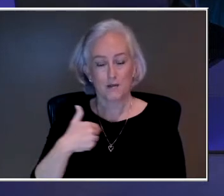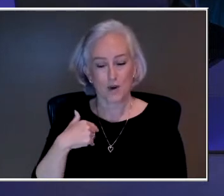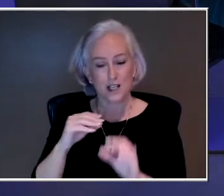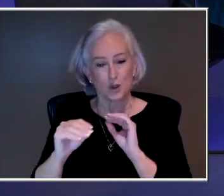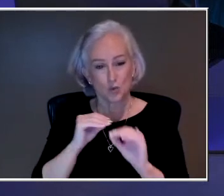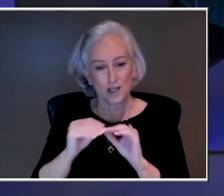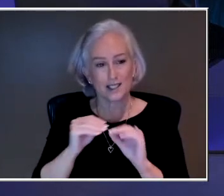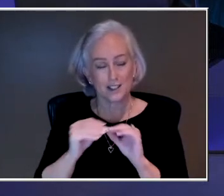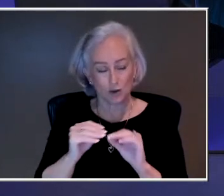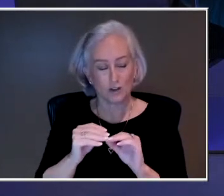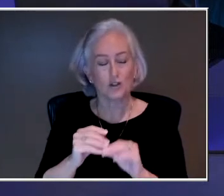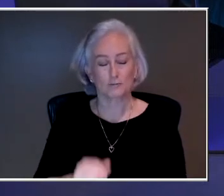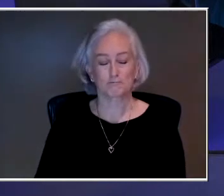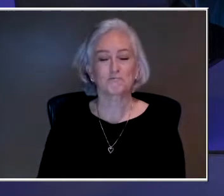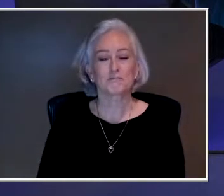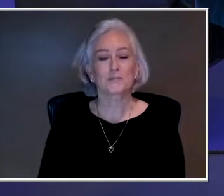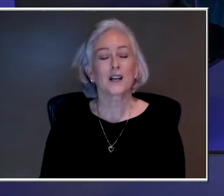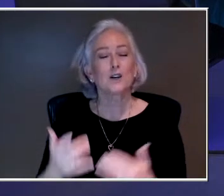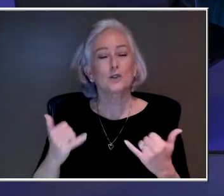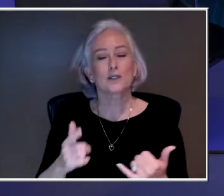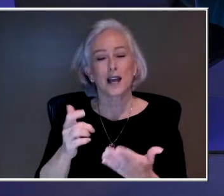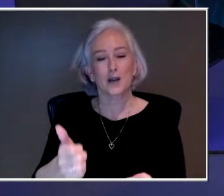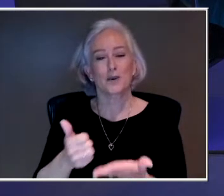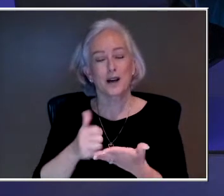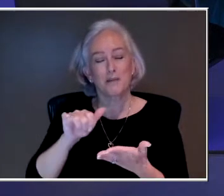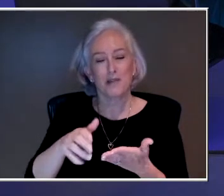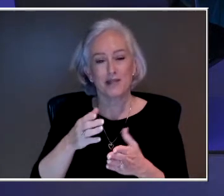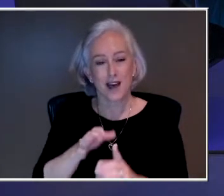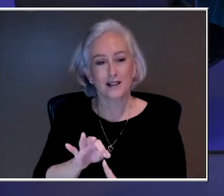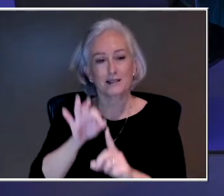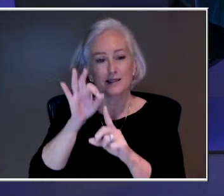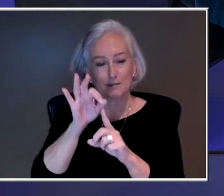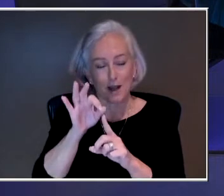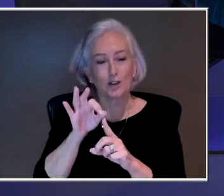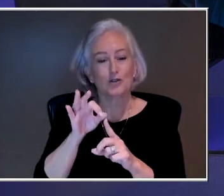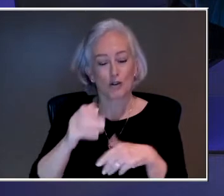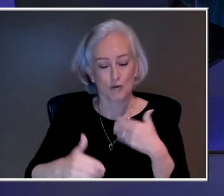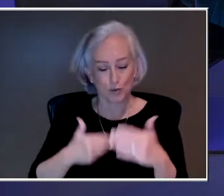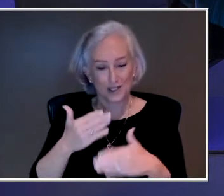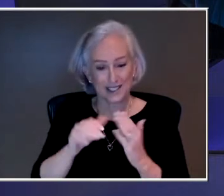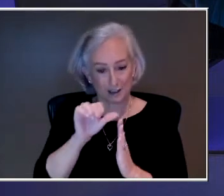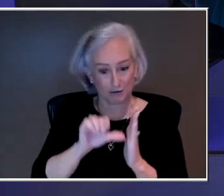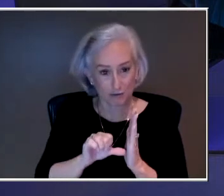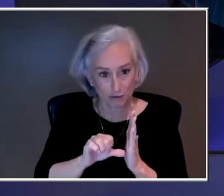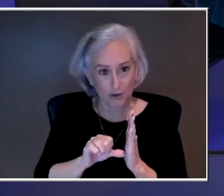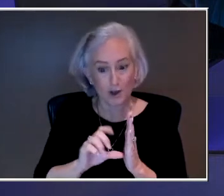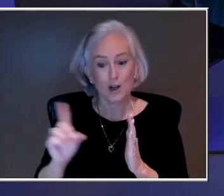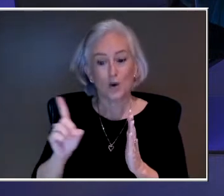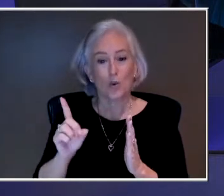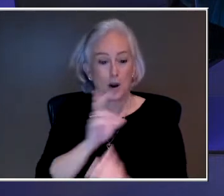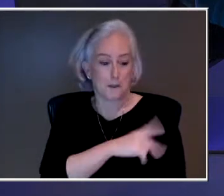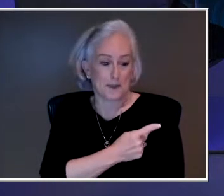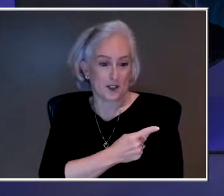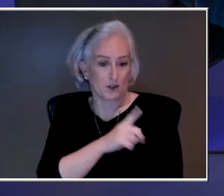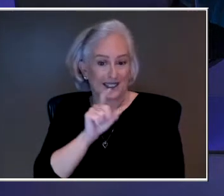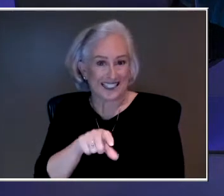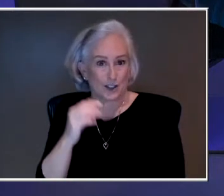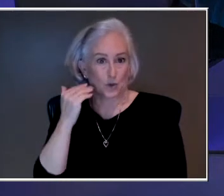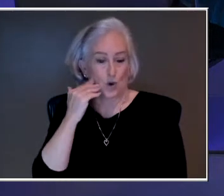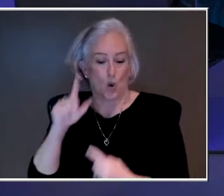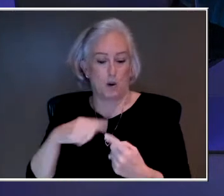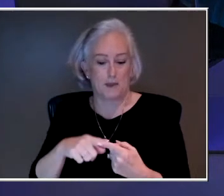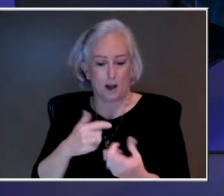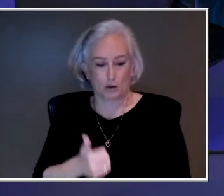he will help us understand that special procedure that we're talking about that actually more patients need to know about in deciding on their